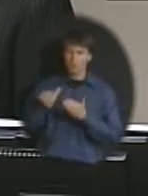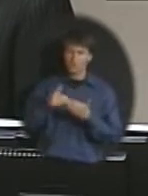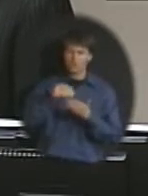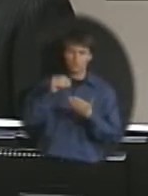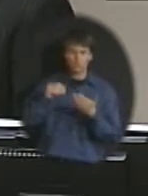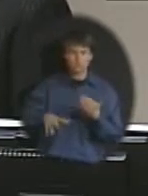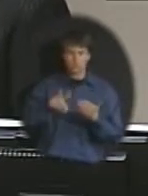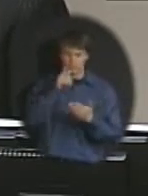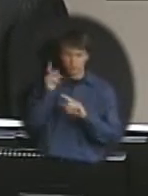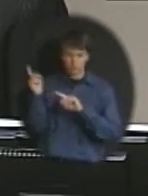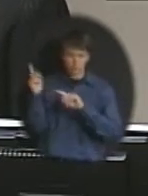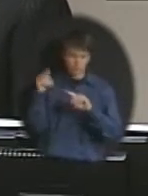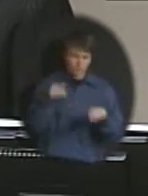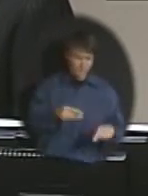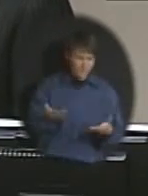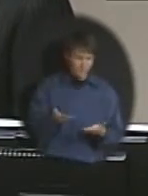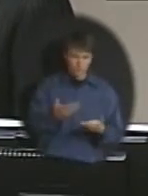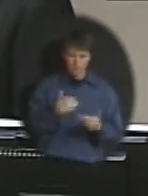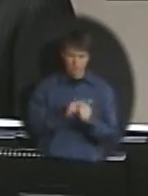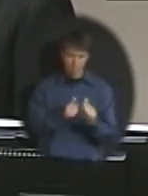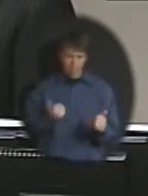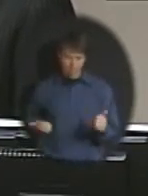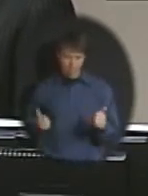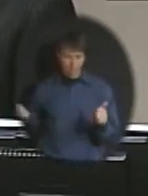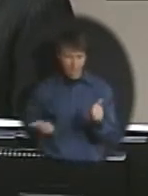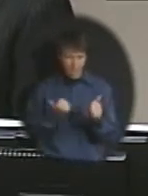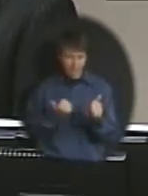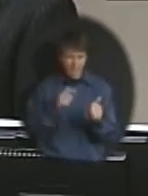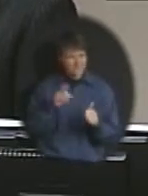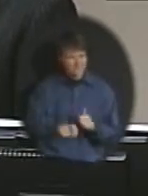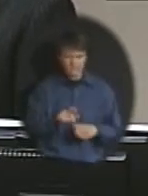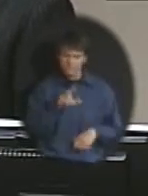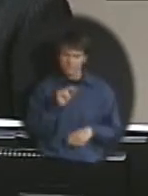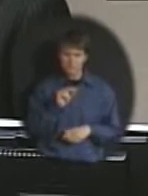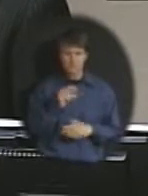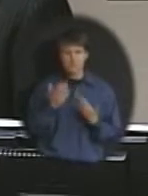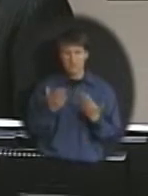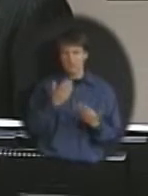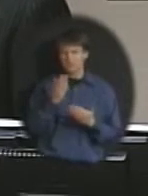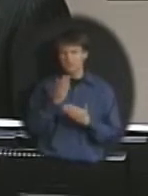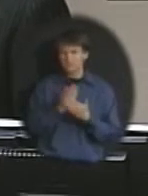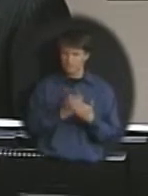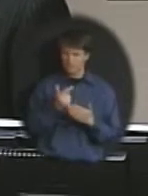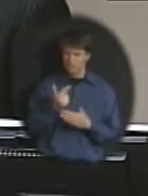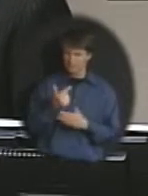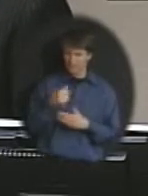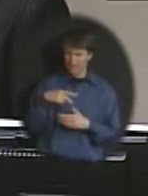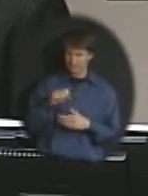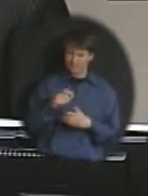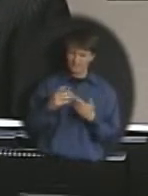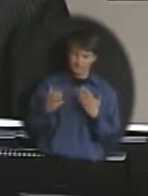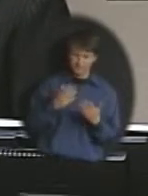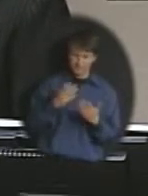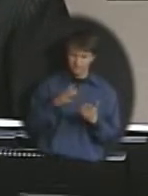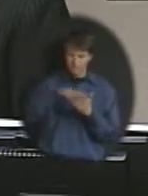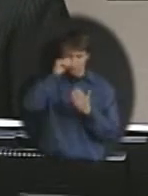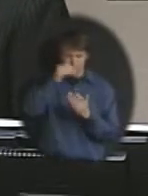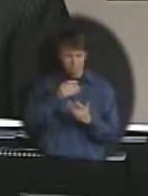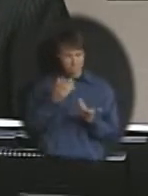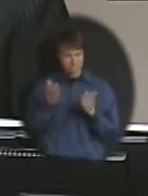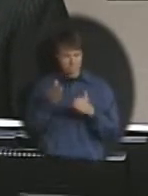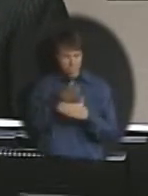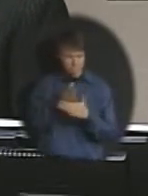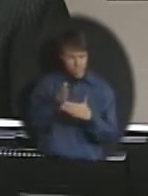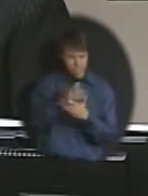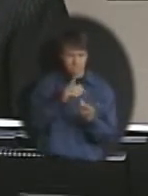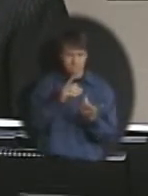are behind, or that they just may not have, they have gaps maybe from where our students do. And so it's just a different experience